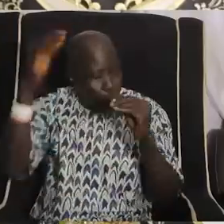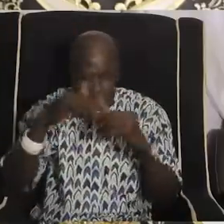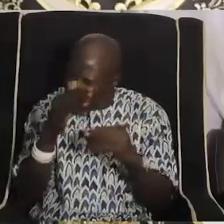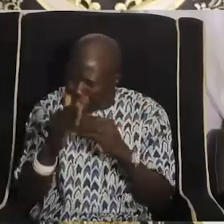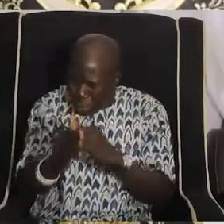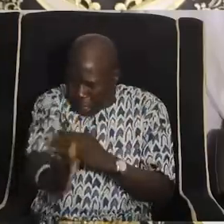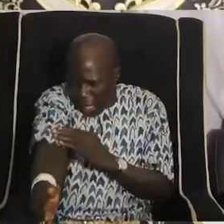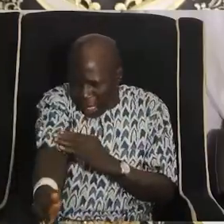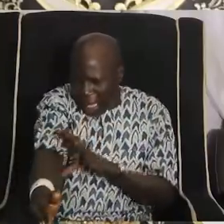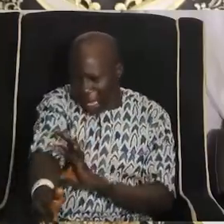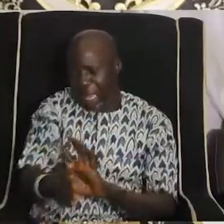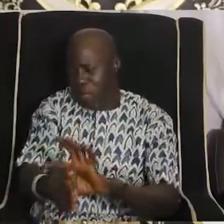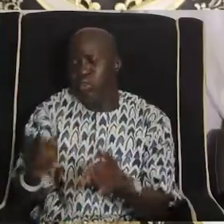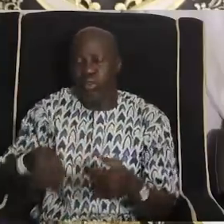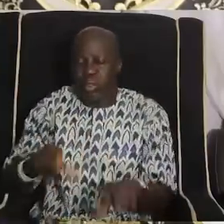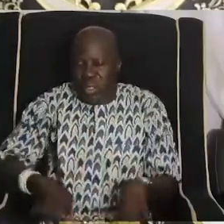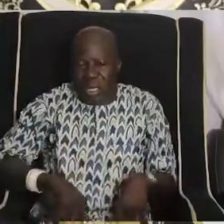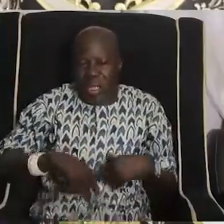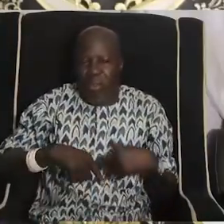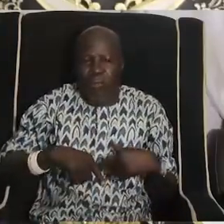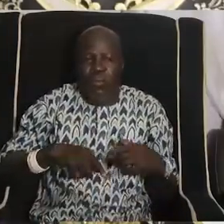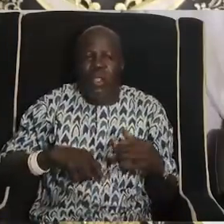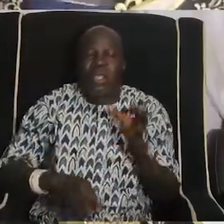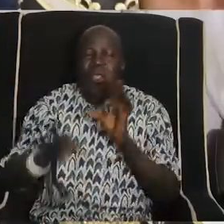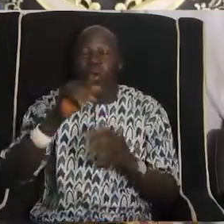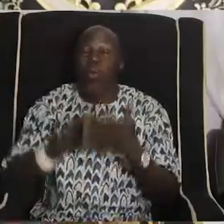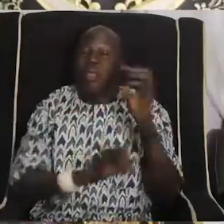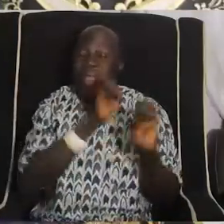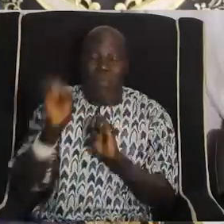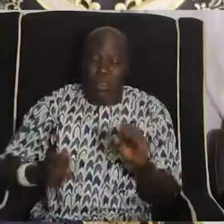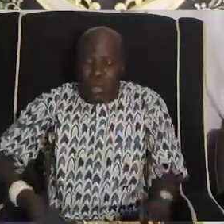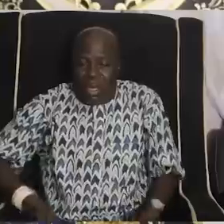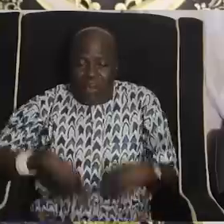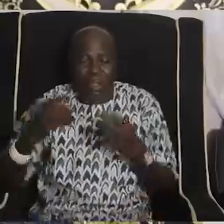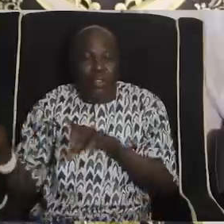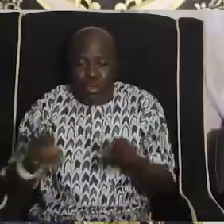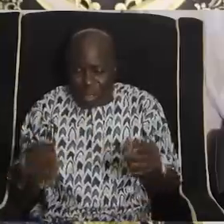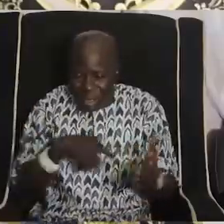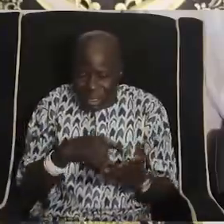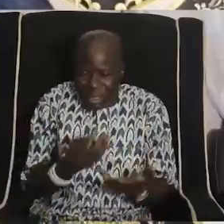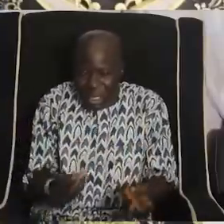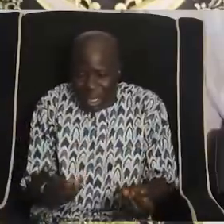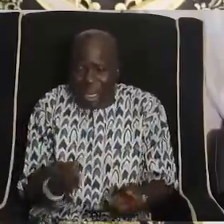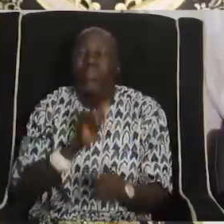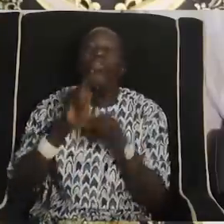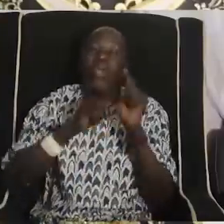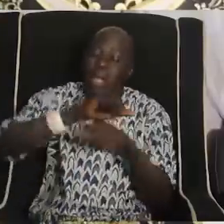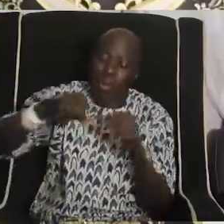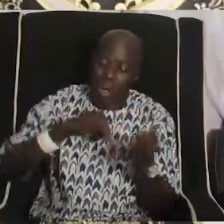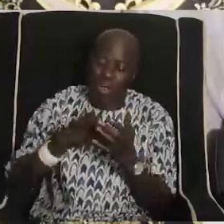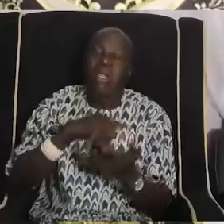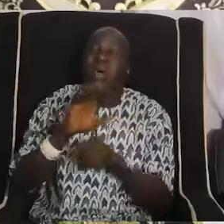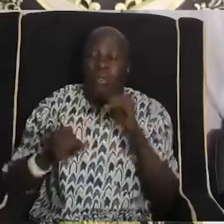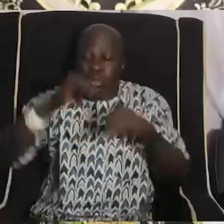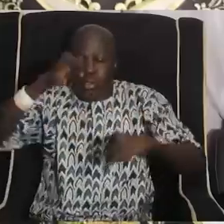add a coup into his life. So it's whatever you do in the land that you come about. That's what